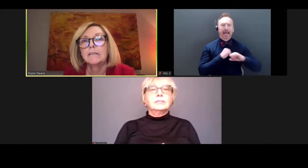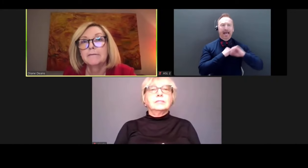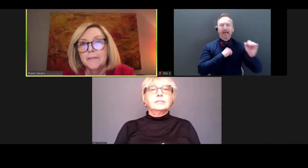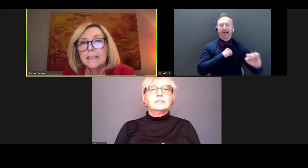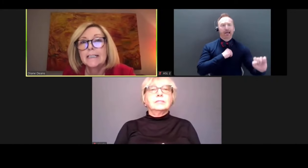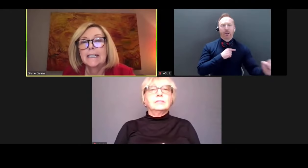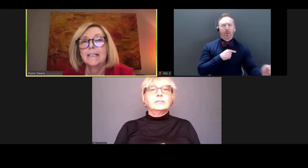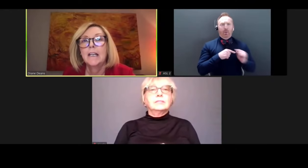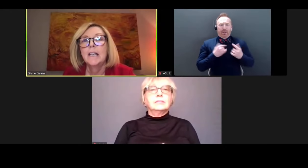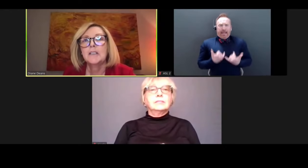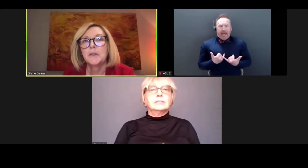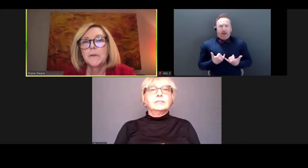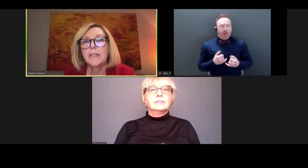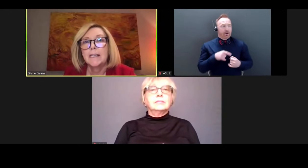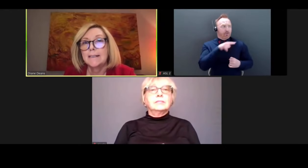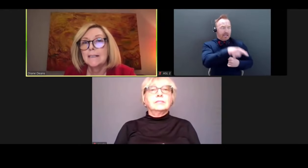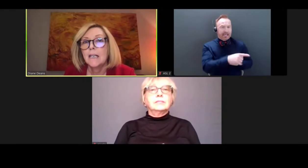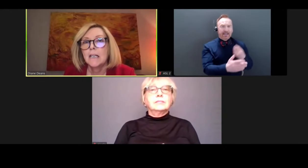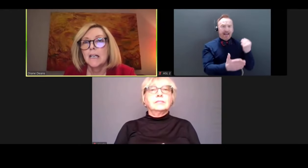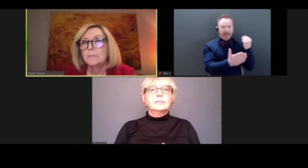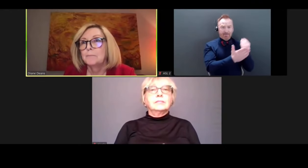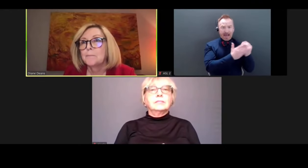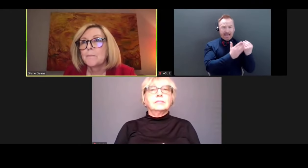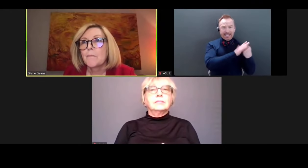pipeline of funding to these